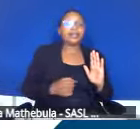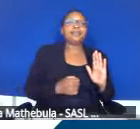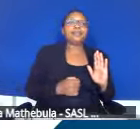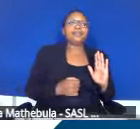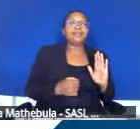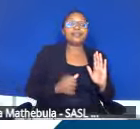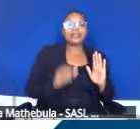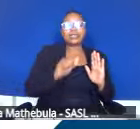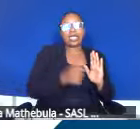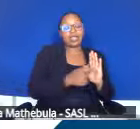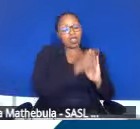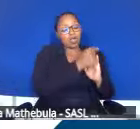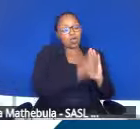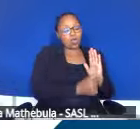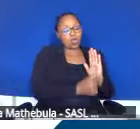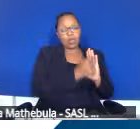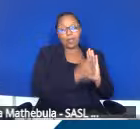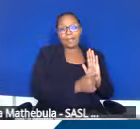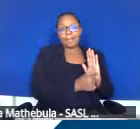then